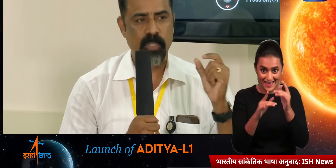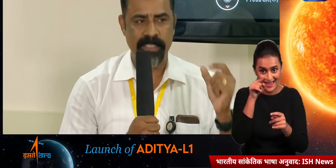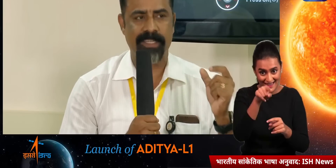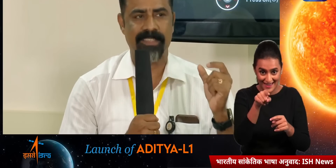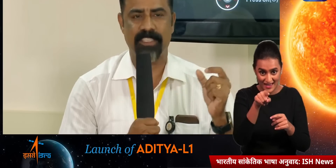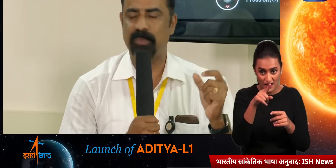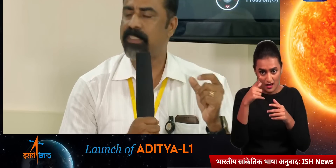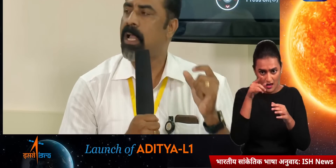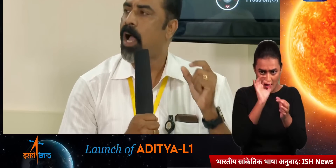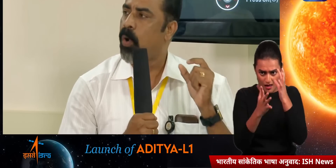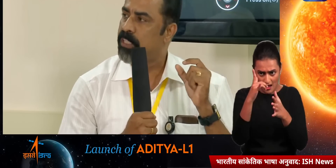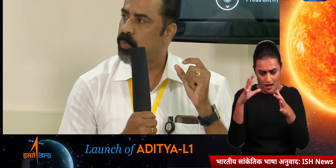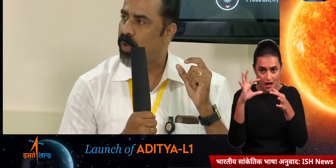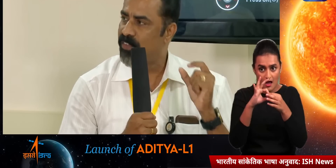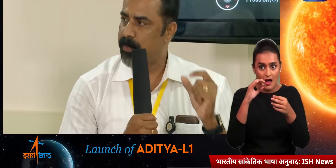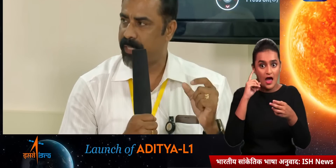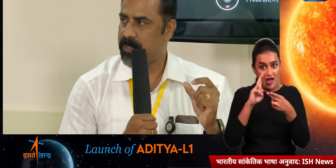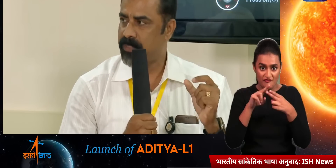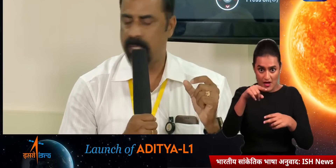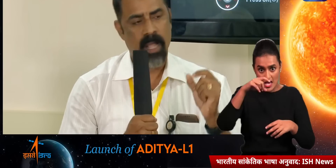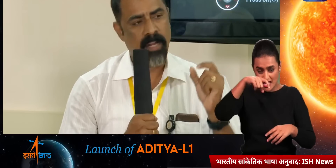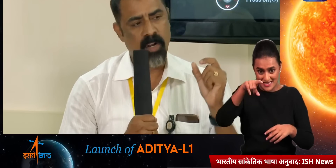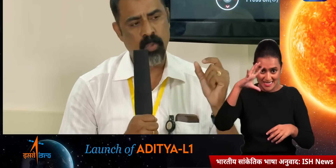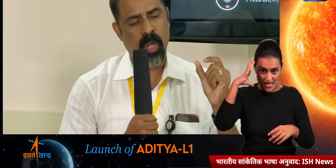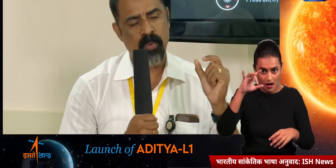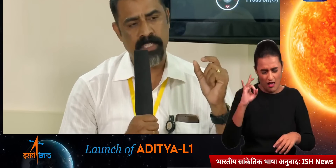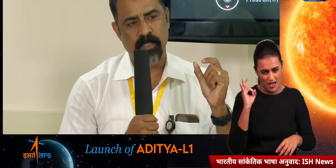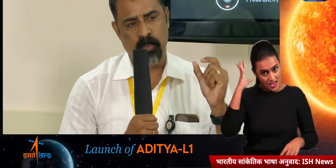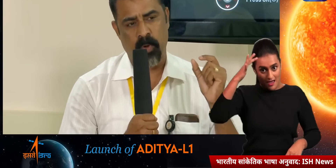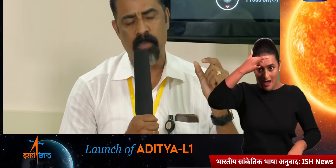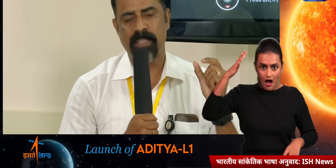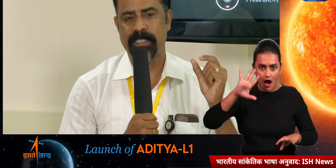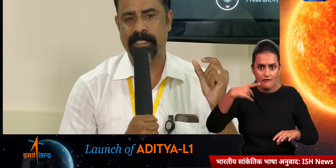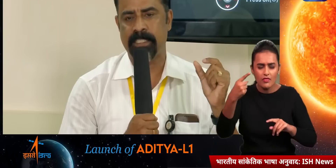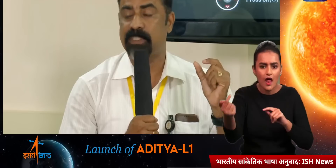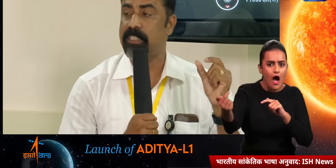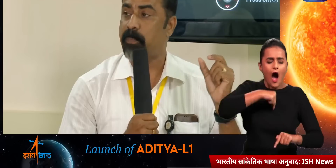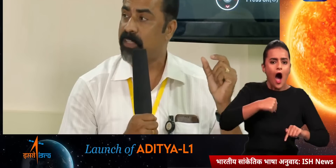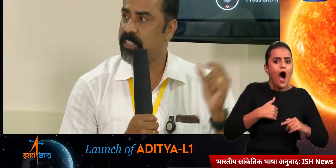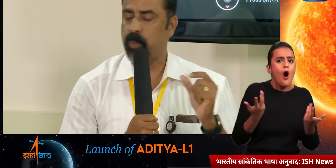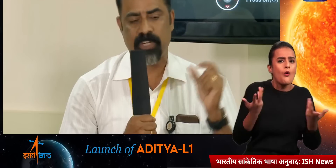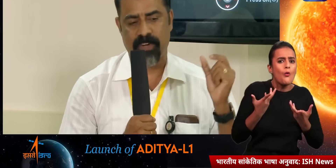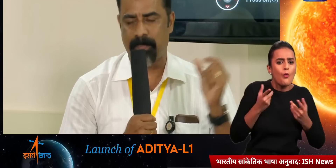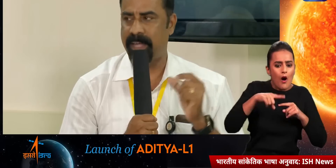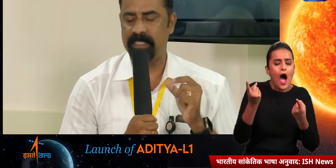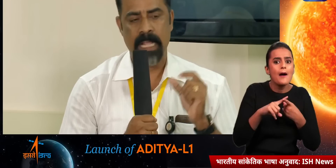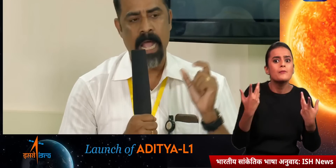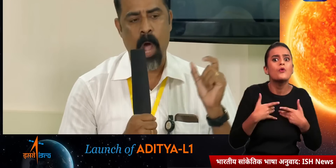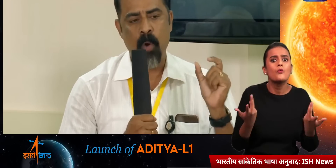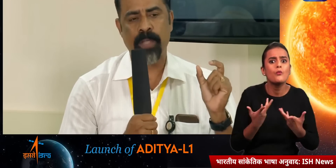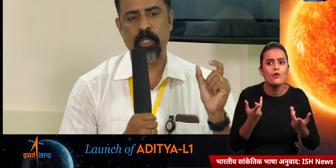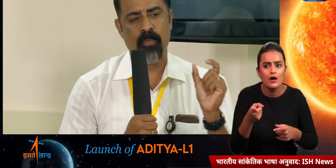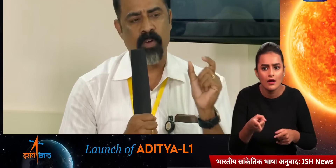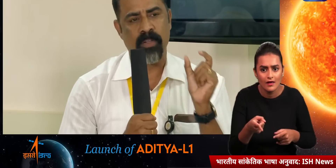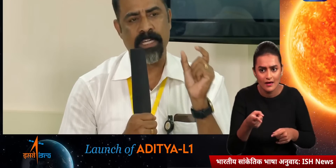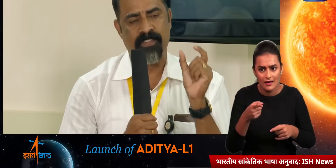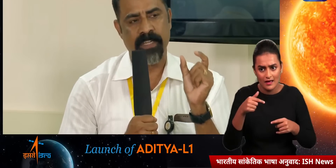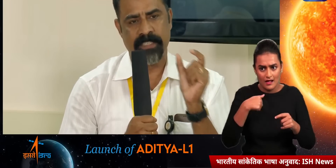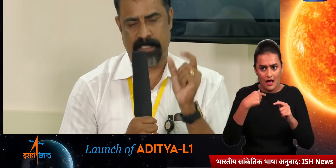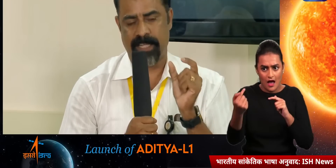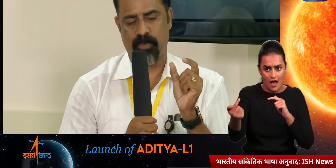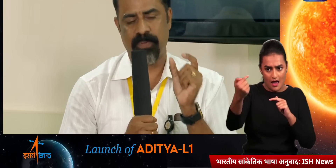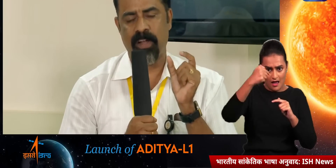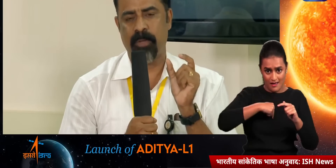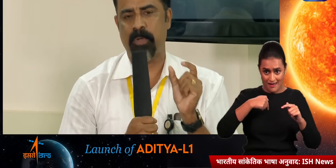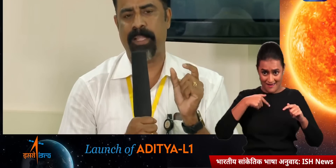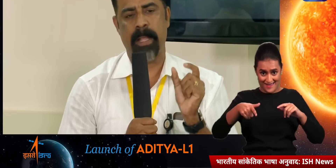well as during this transition universe, how this solar wind behaves, and also how this coronal mass ejections, which is passing through different planets, how actually, what are the different